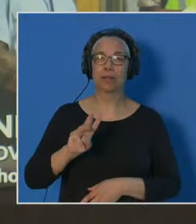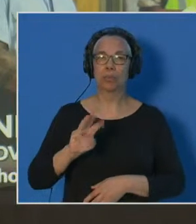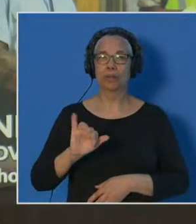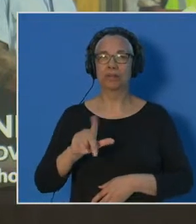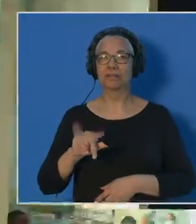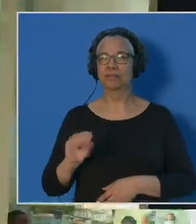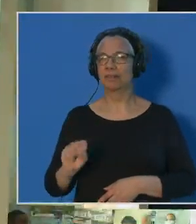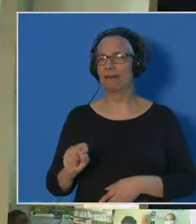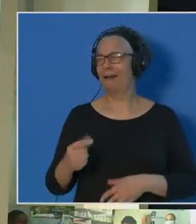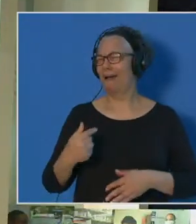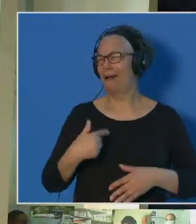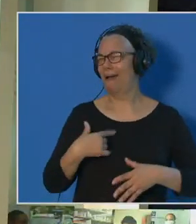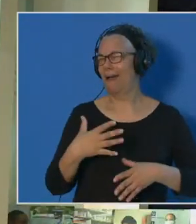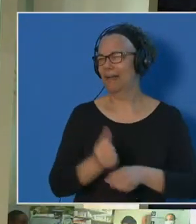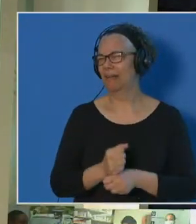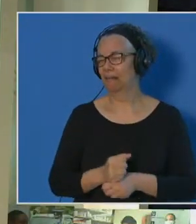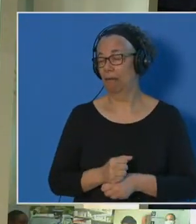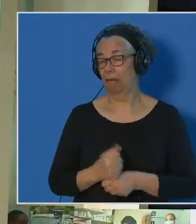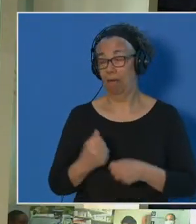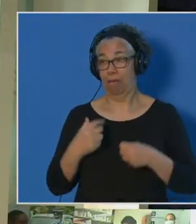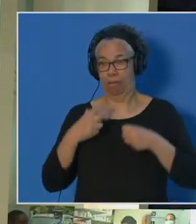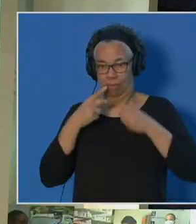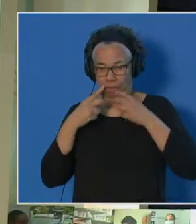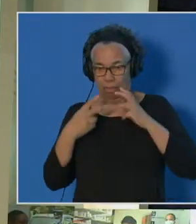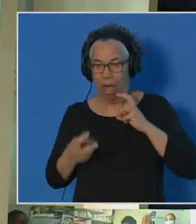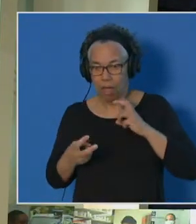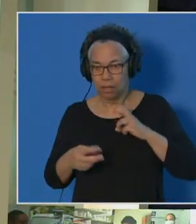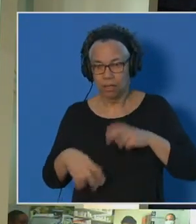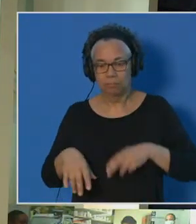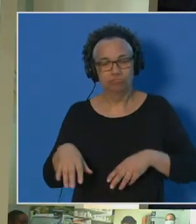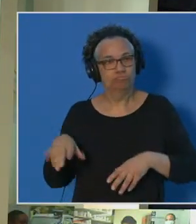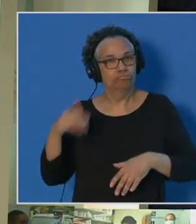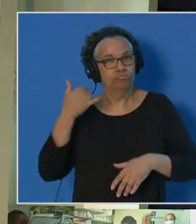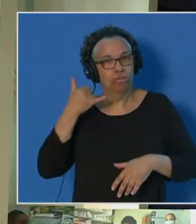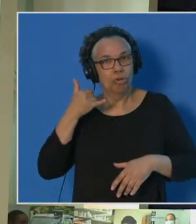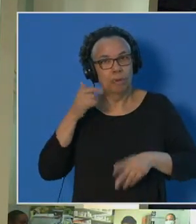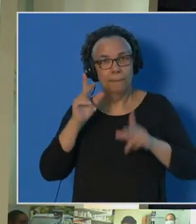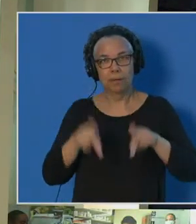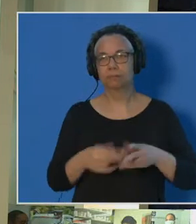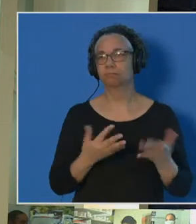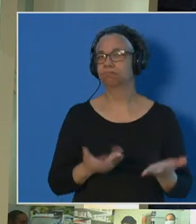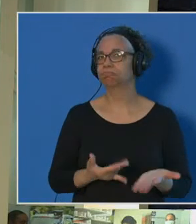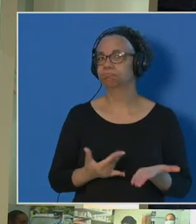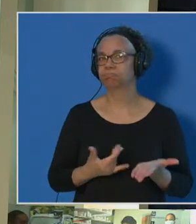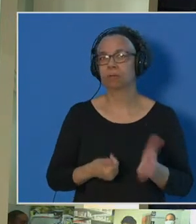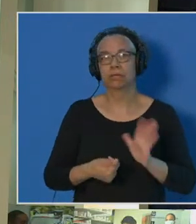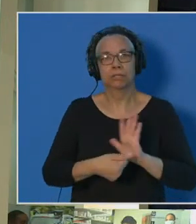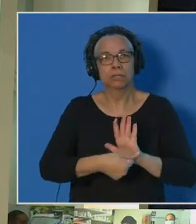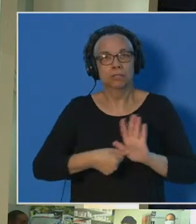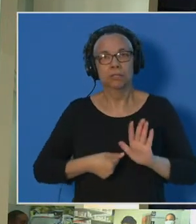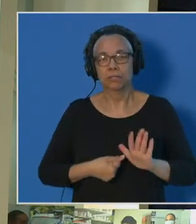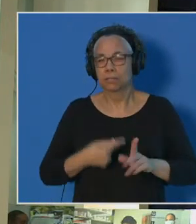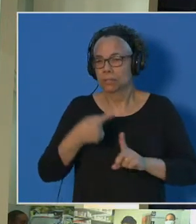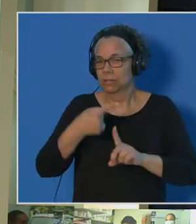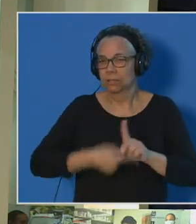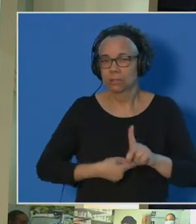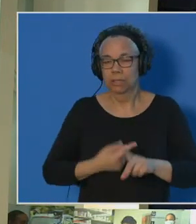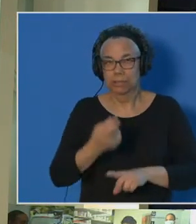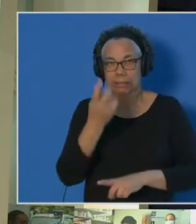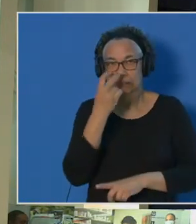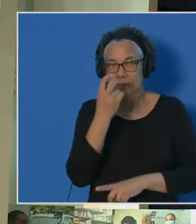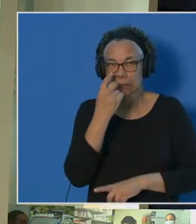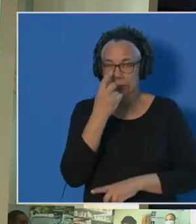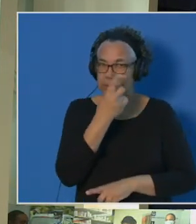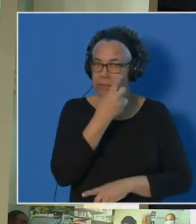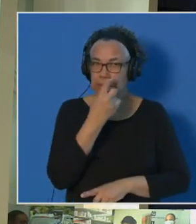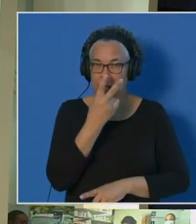an alarming call today from an individual that has been waiting for surgery for months. he's losing his sight, and he was